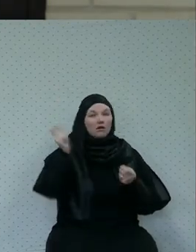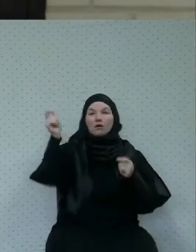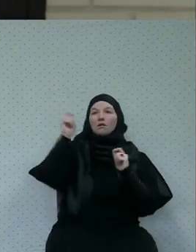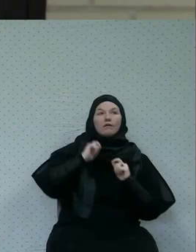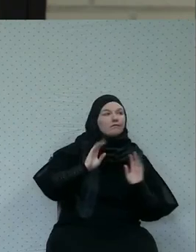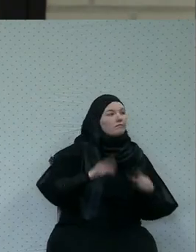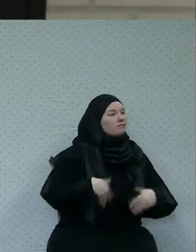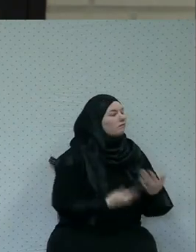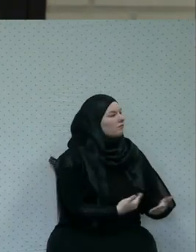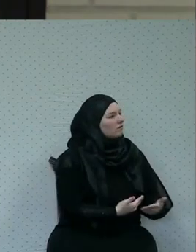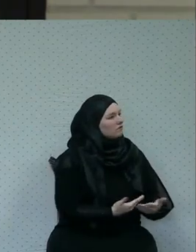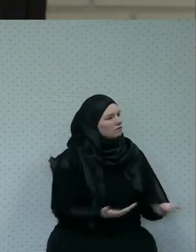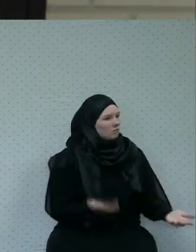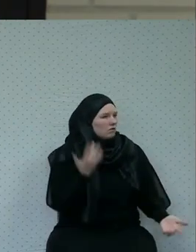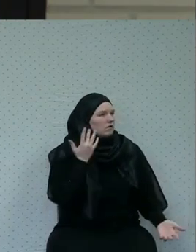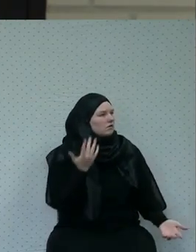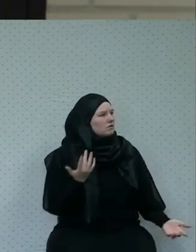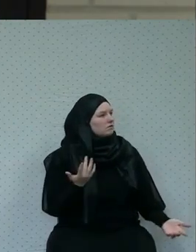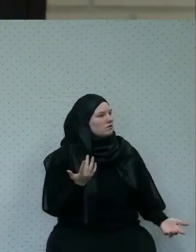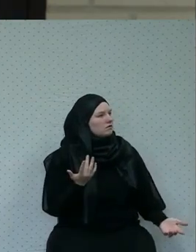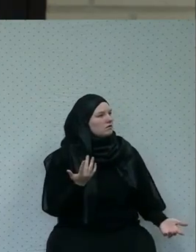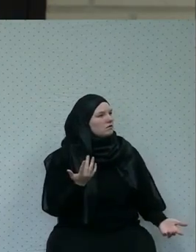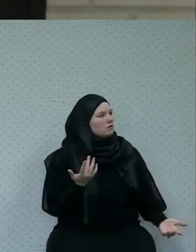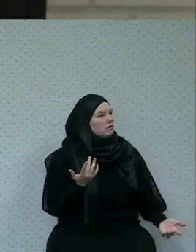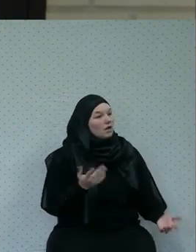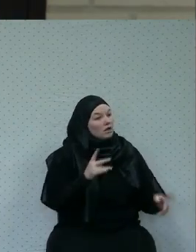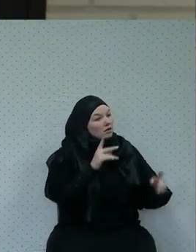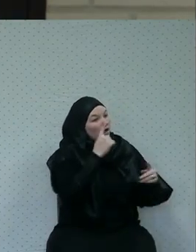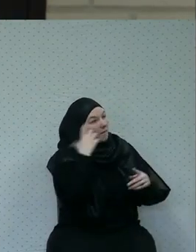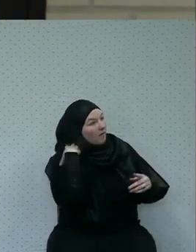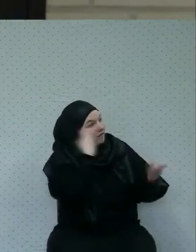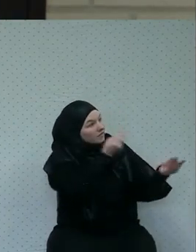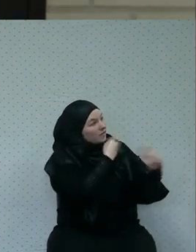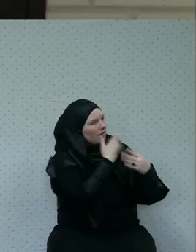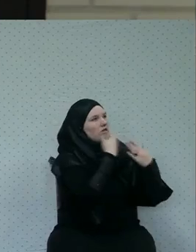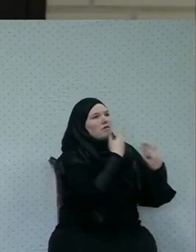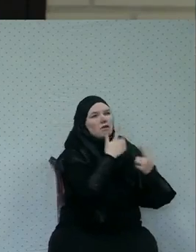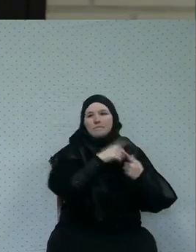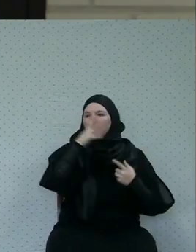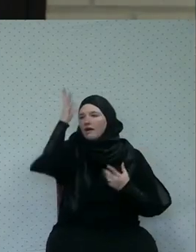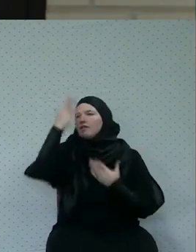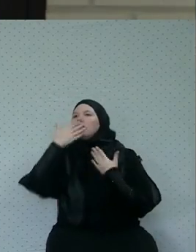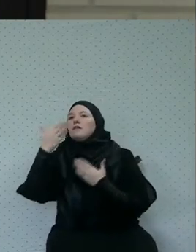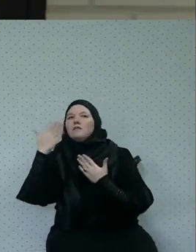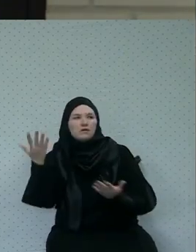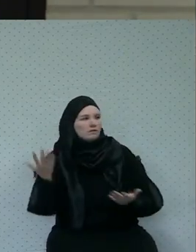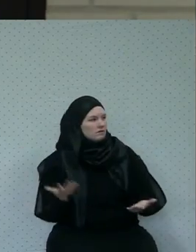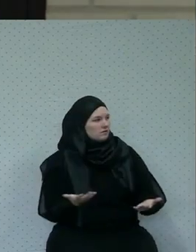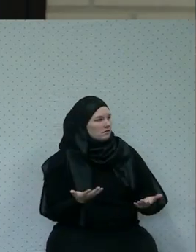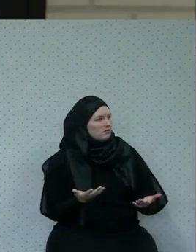works against common sense. We take no human being for granted, except for the ones who are very